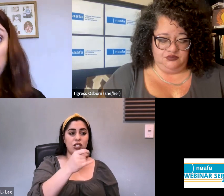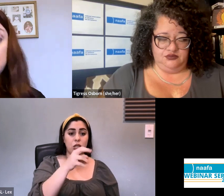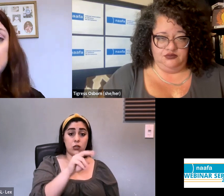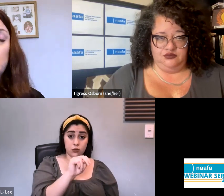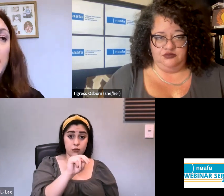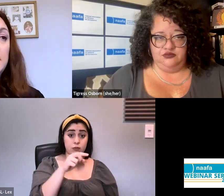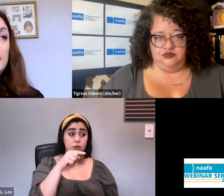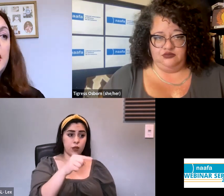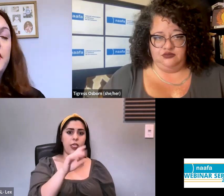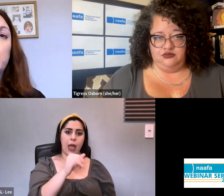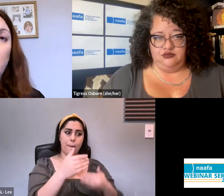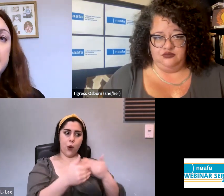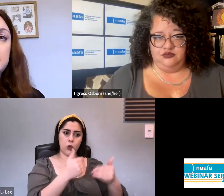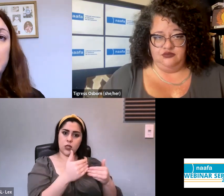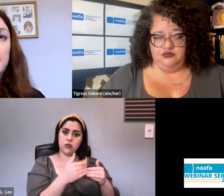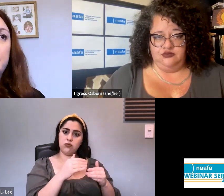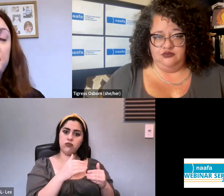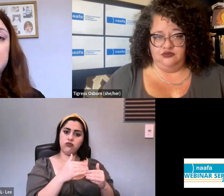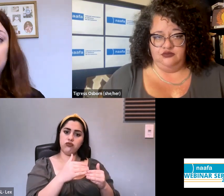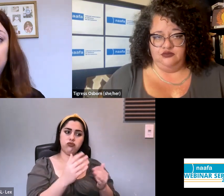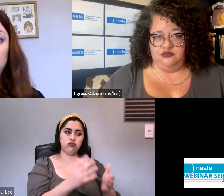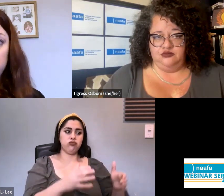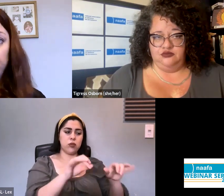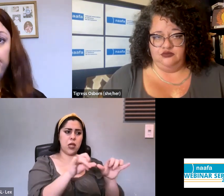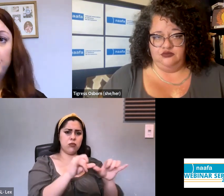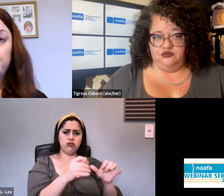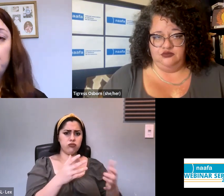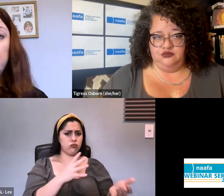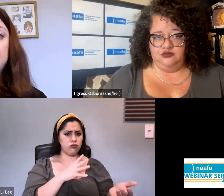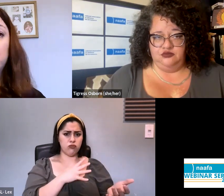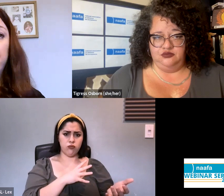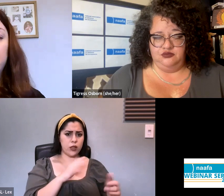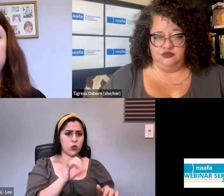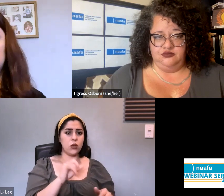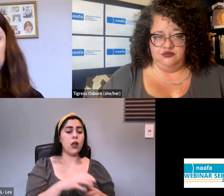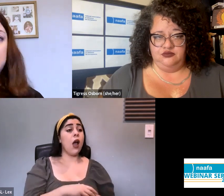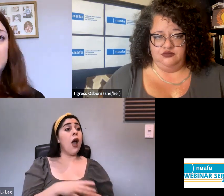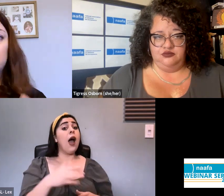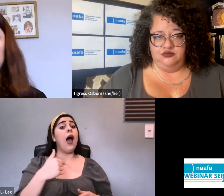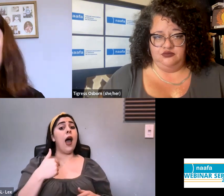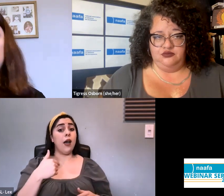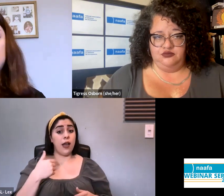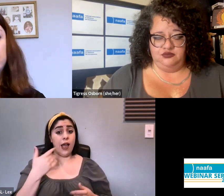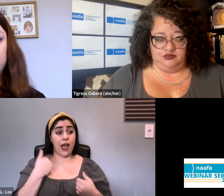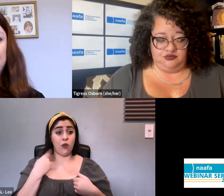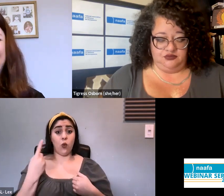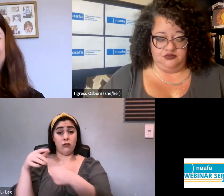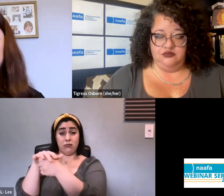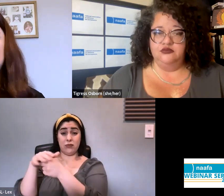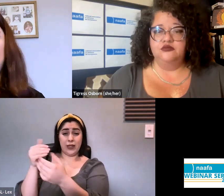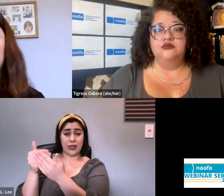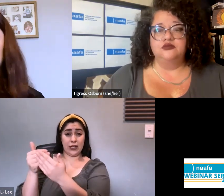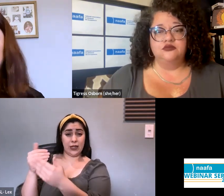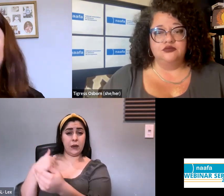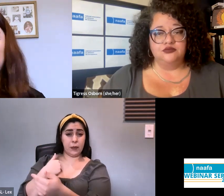the process as well. There was a facility not too far from myself, but they're still in the midst of getting